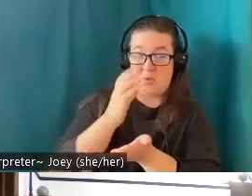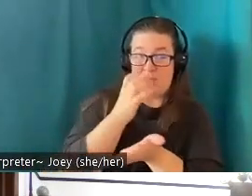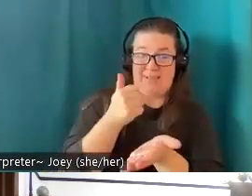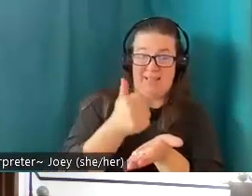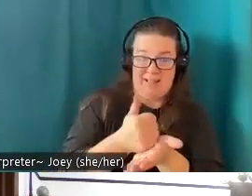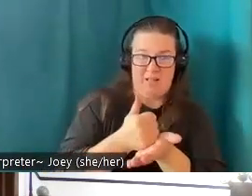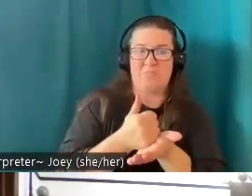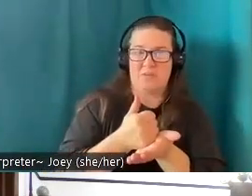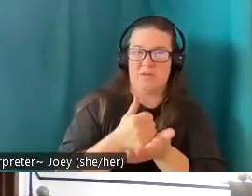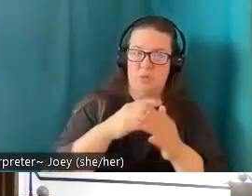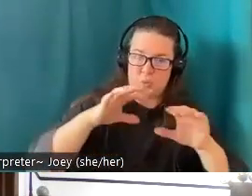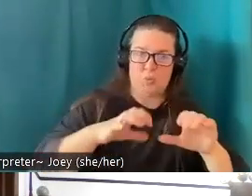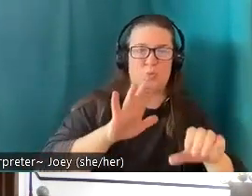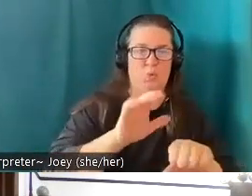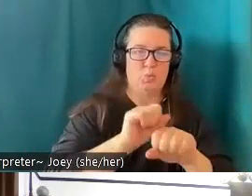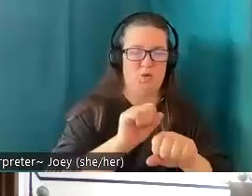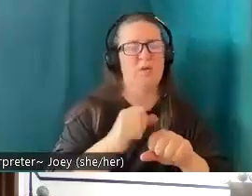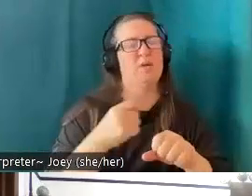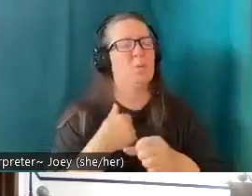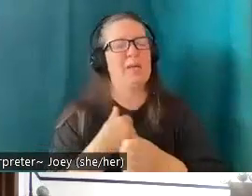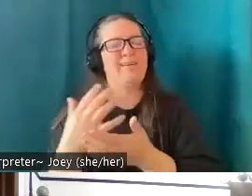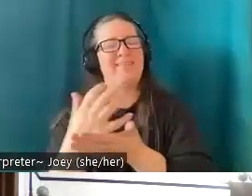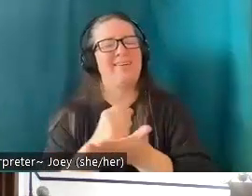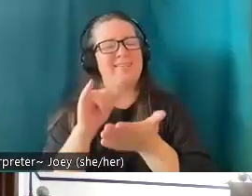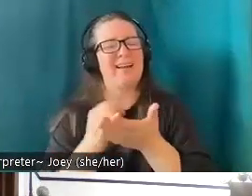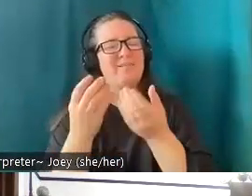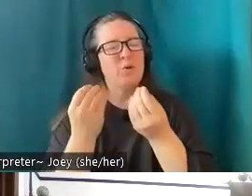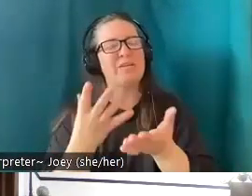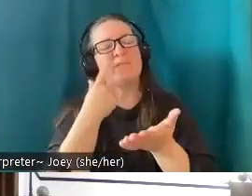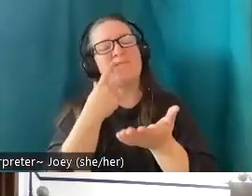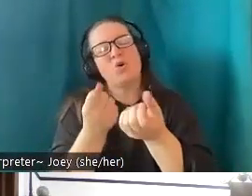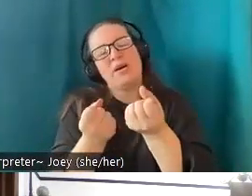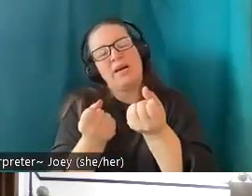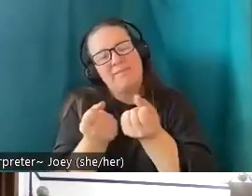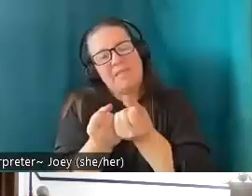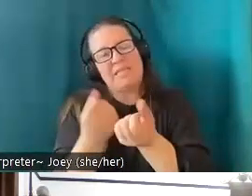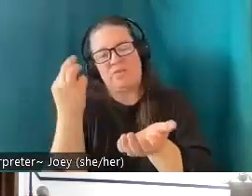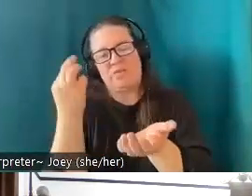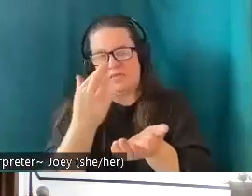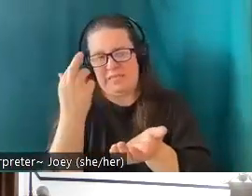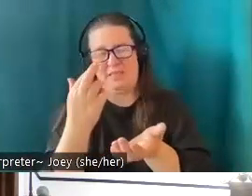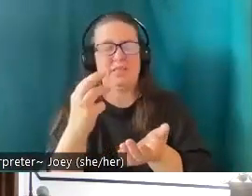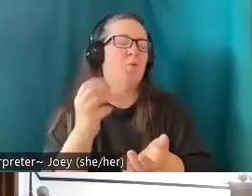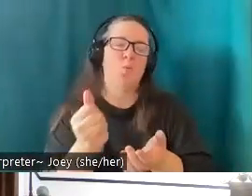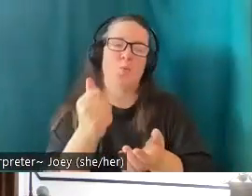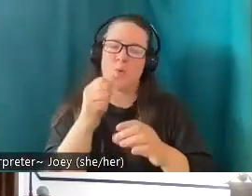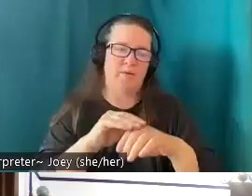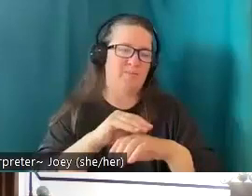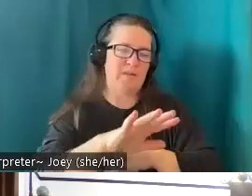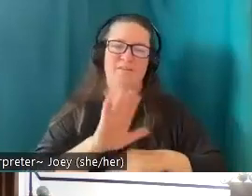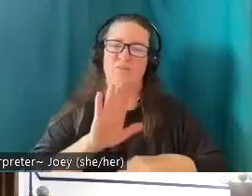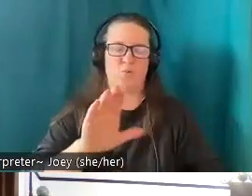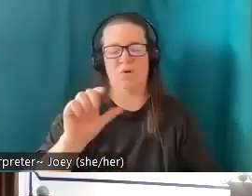collecting for advocacy purposes. So, and also to get a sense of the impact that the fund might have. So we ask you to rank a